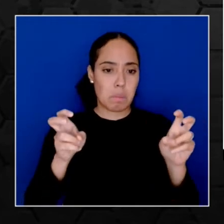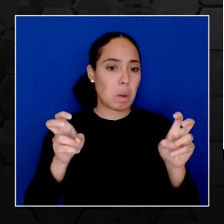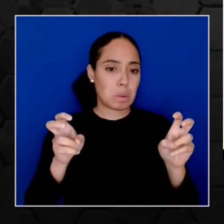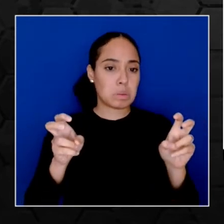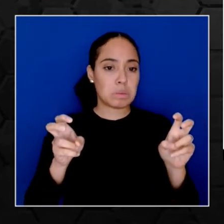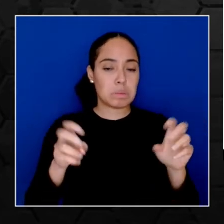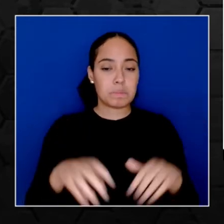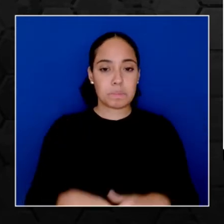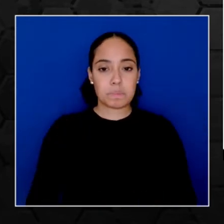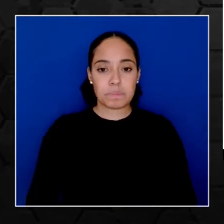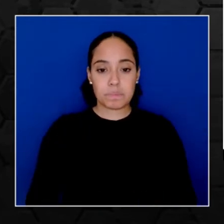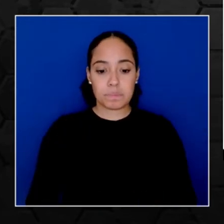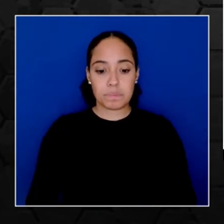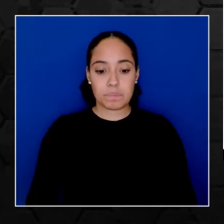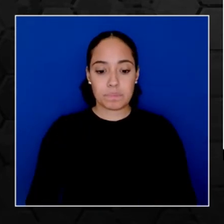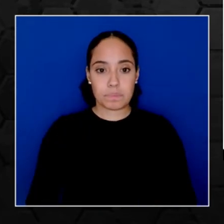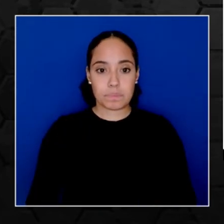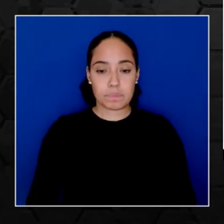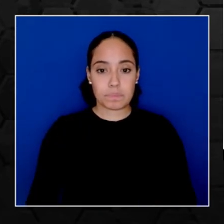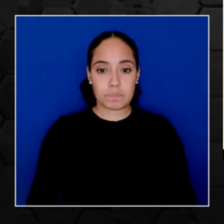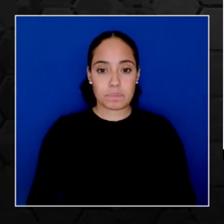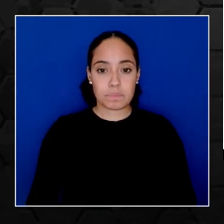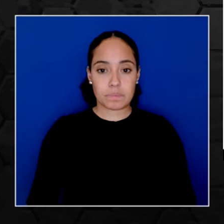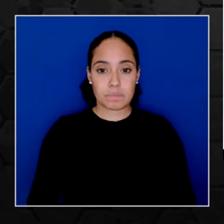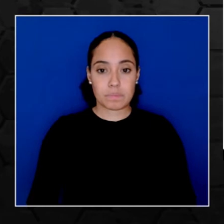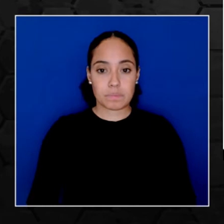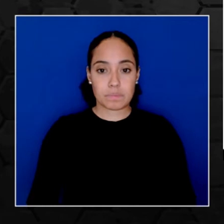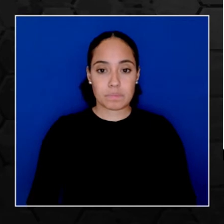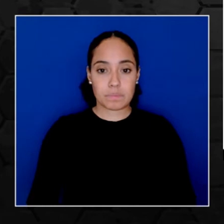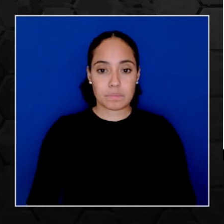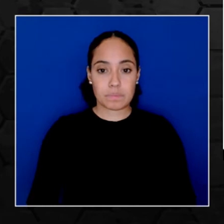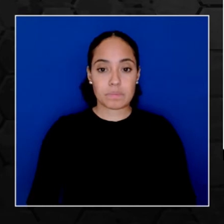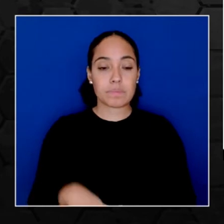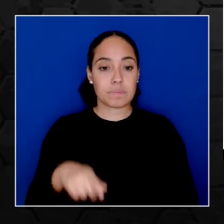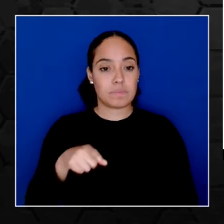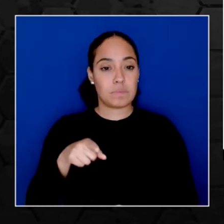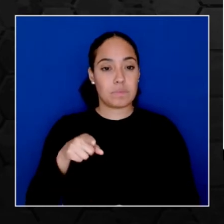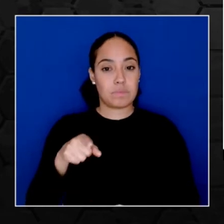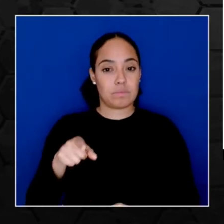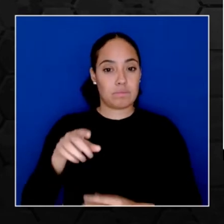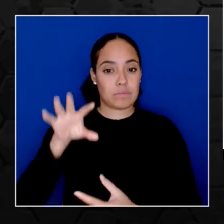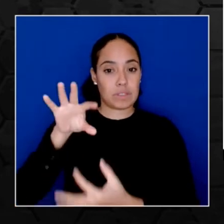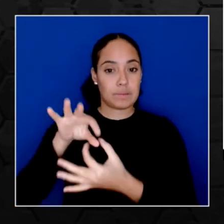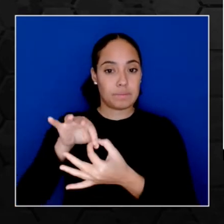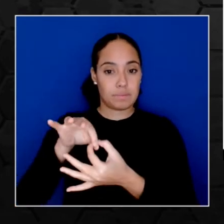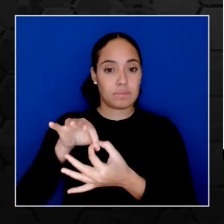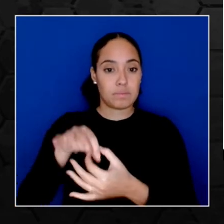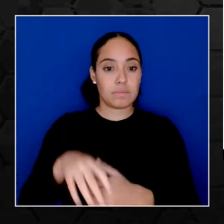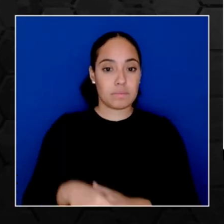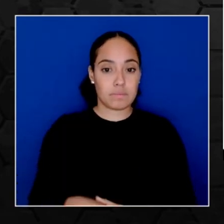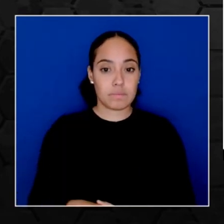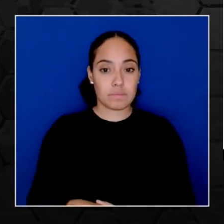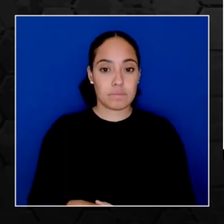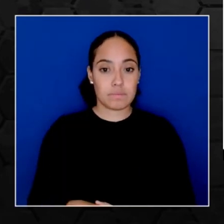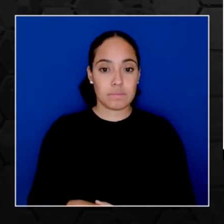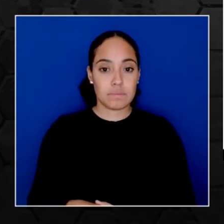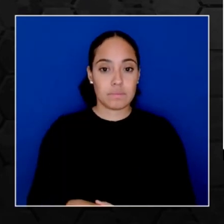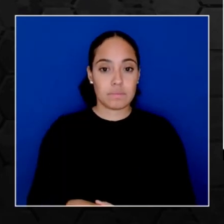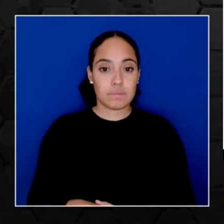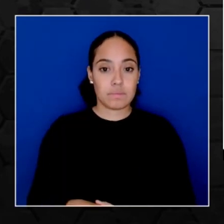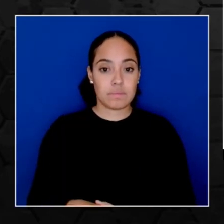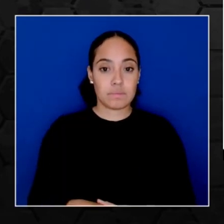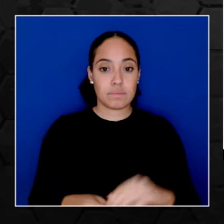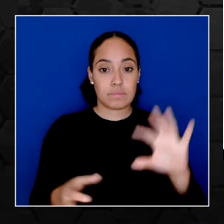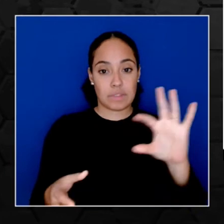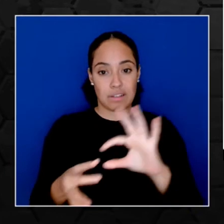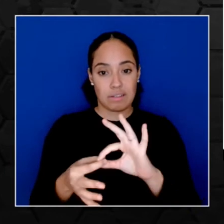see. So here I'm giving XYZ dummy value for this. And once that is connected, our breaking scenario bot is